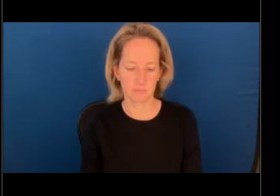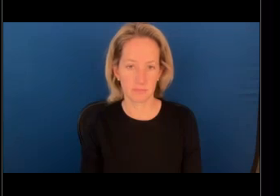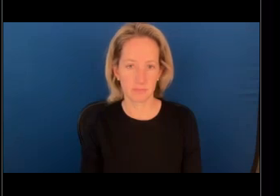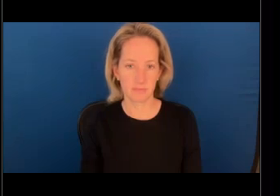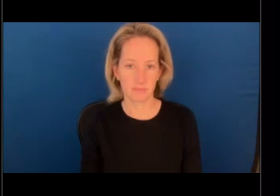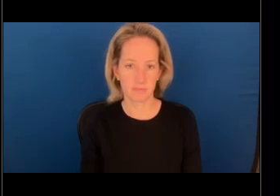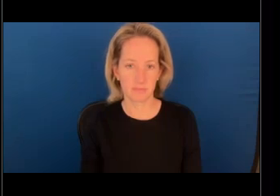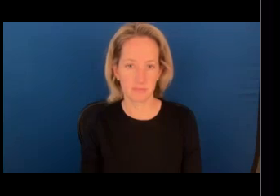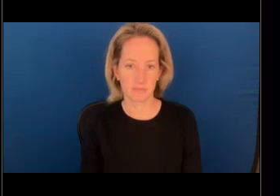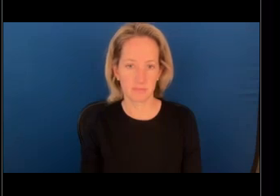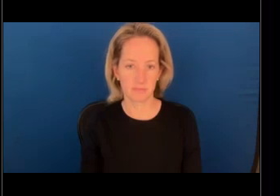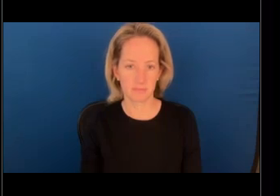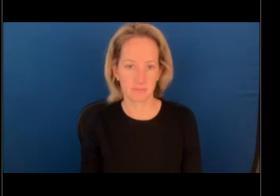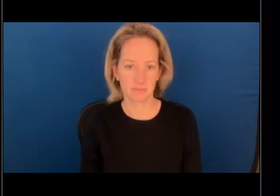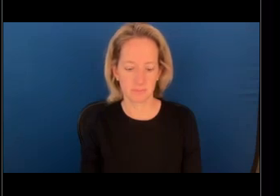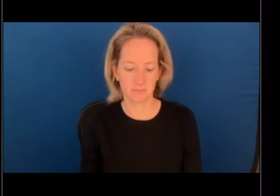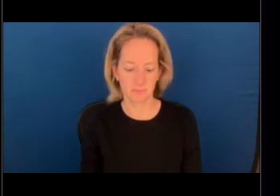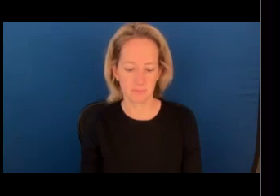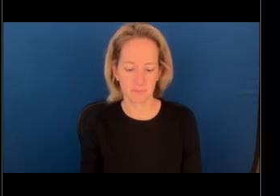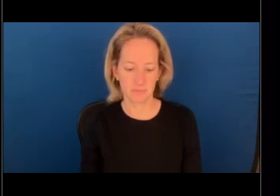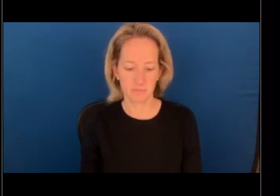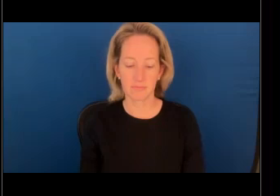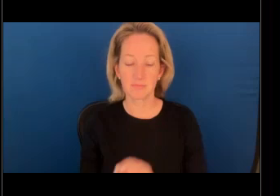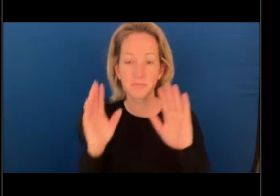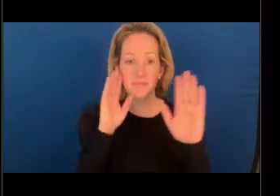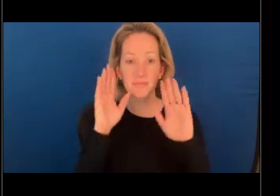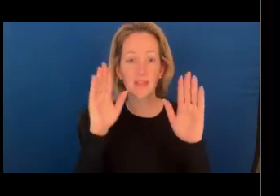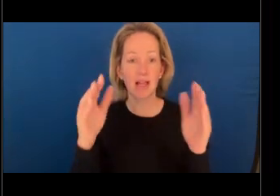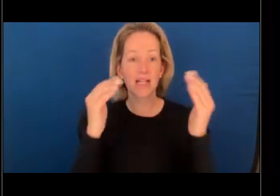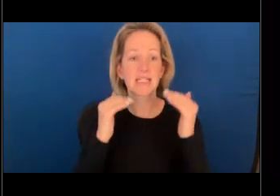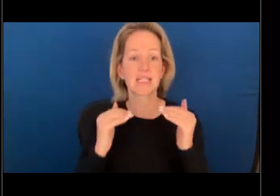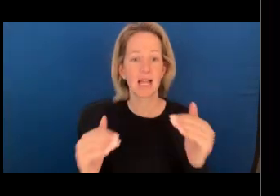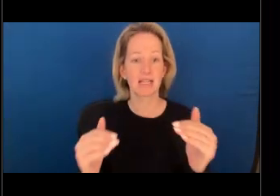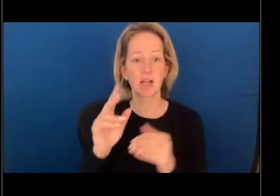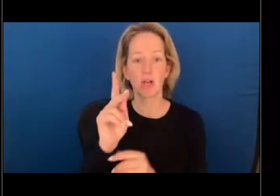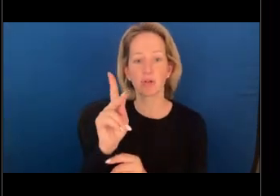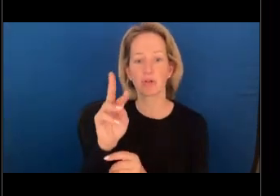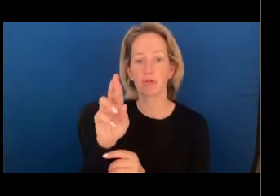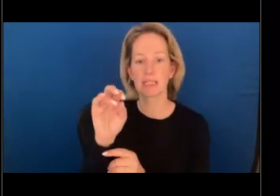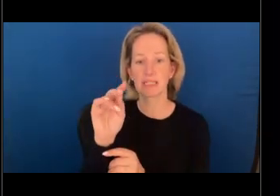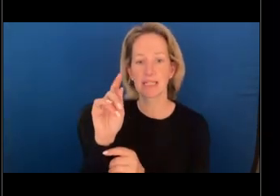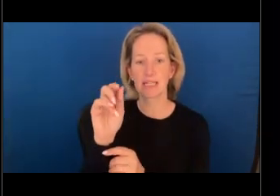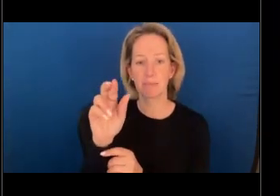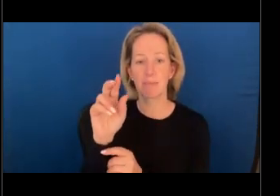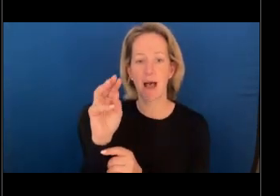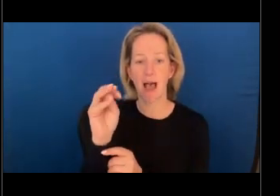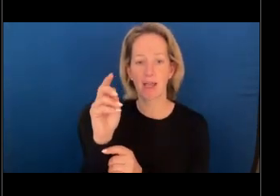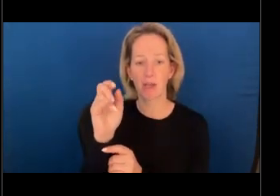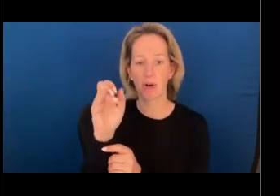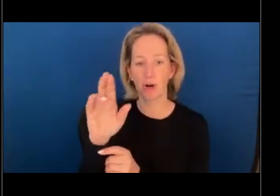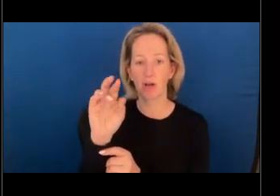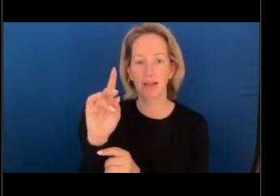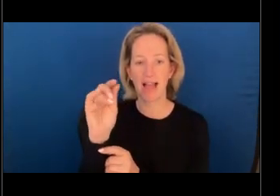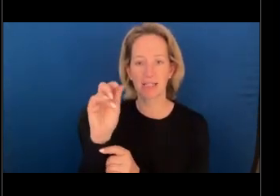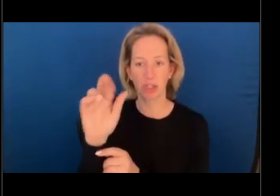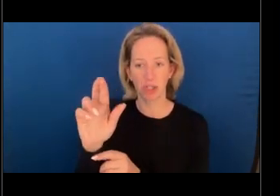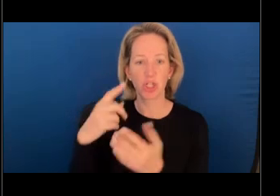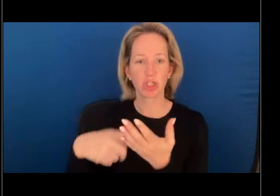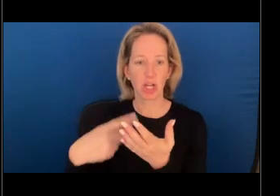Awesome, thanks all. Next up, we have Kirstin Meyer-Kaiser, who will be talking about the prevention, education,